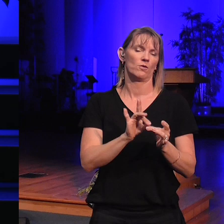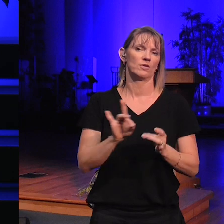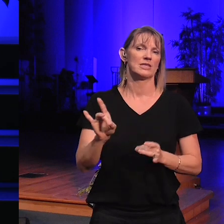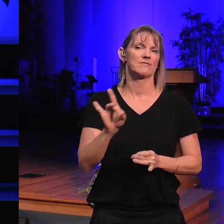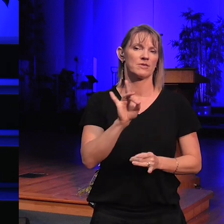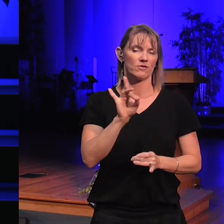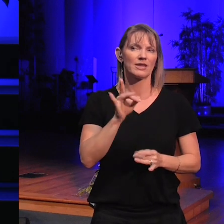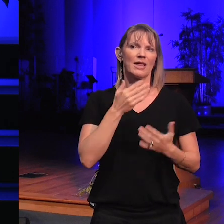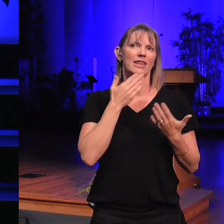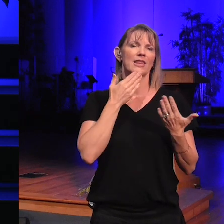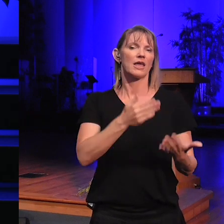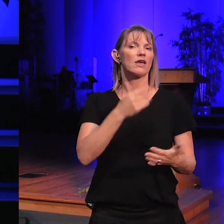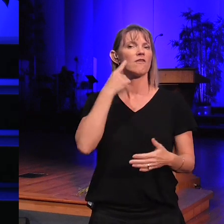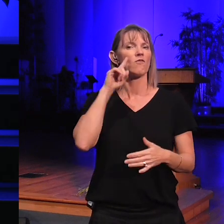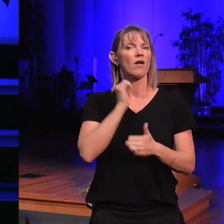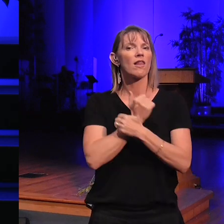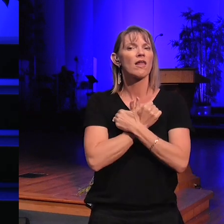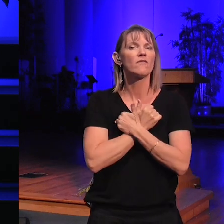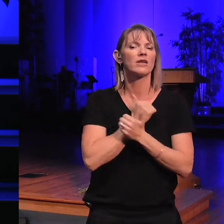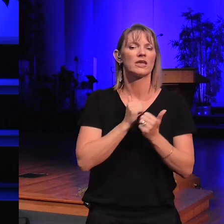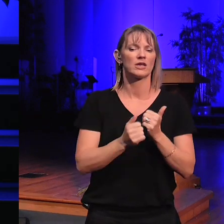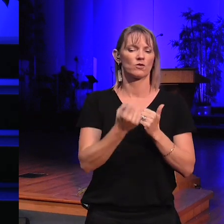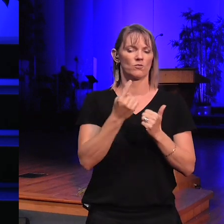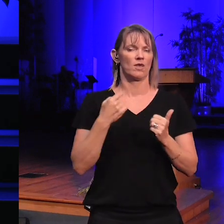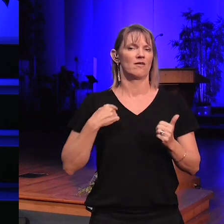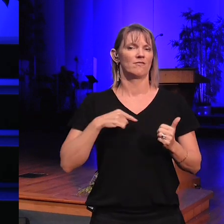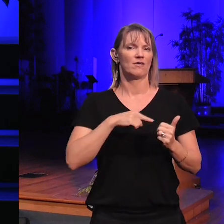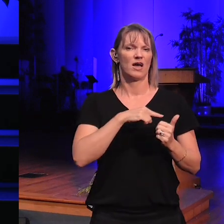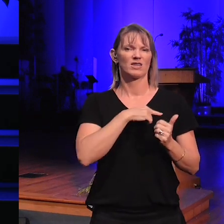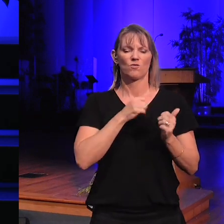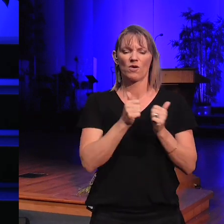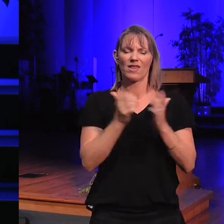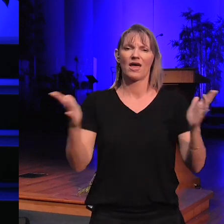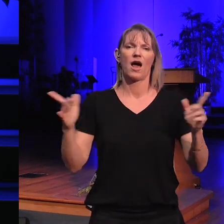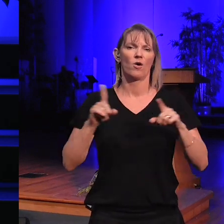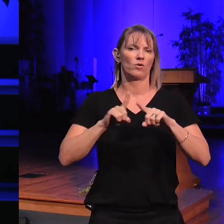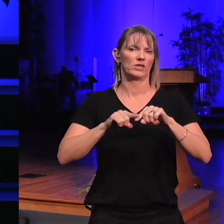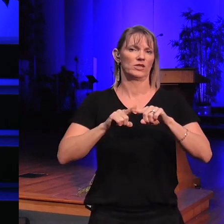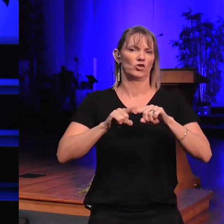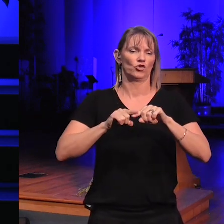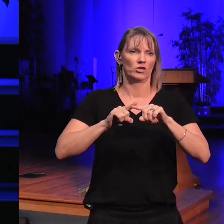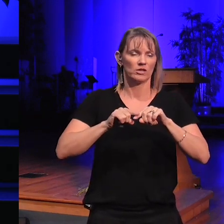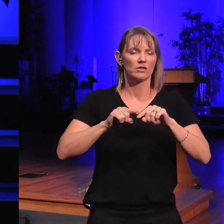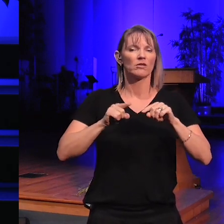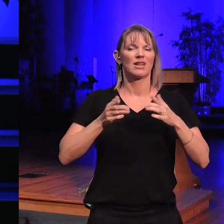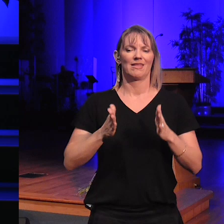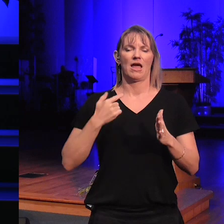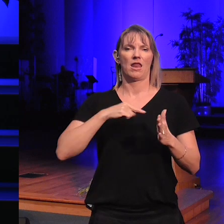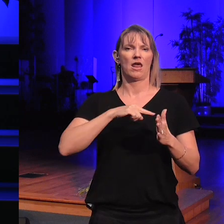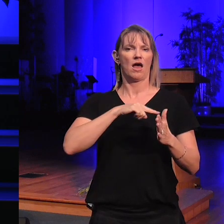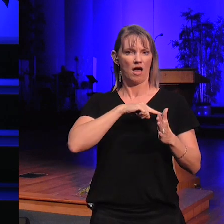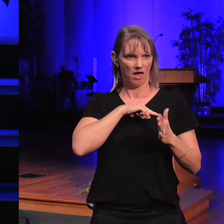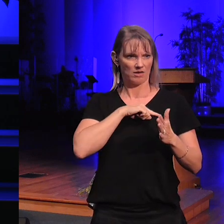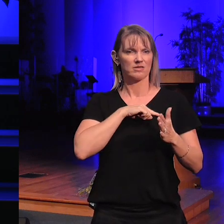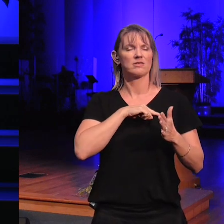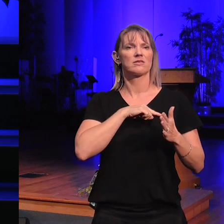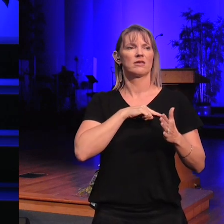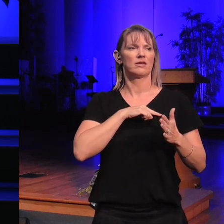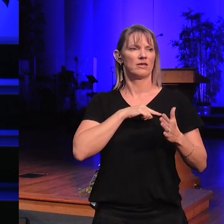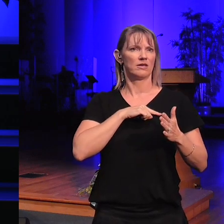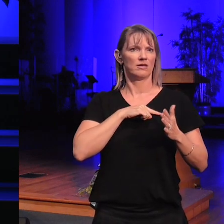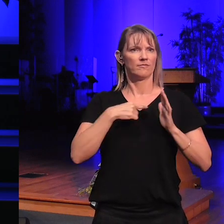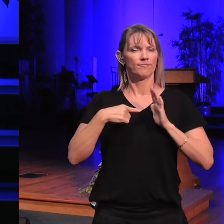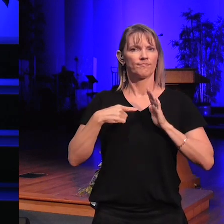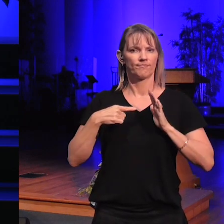Spirit. Thank you for loving each of us unconditionally, and let us step out